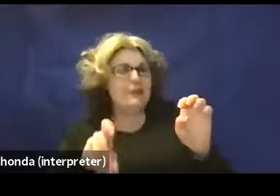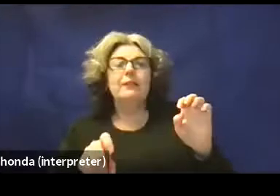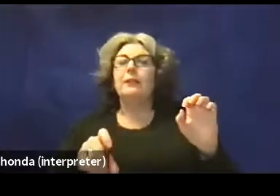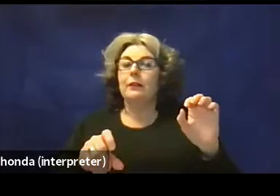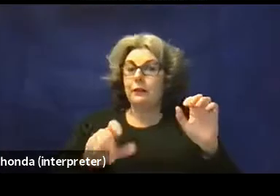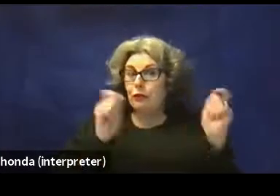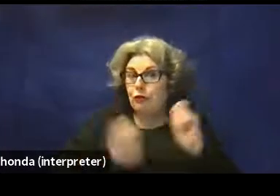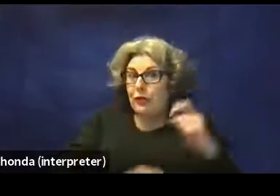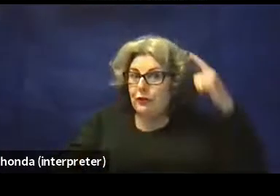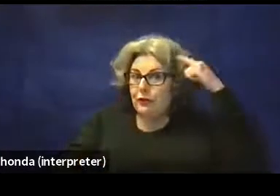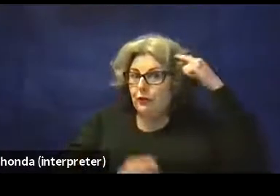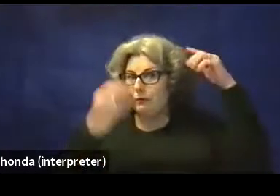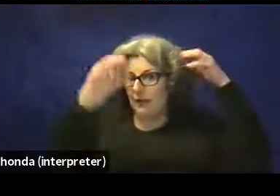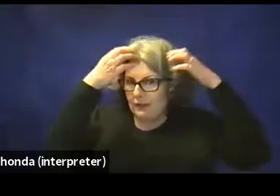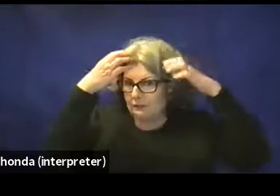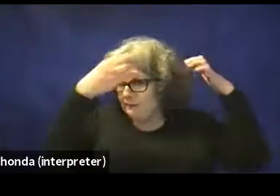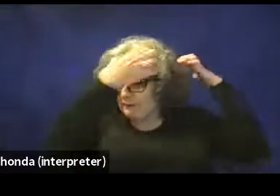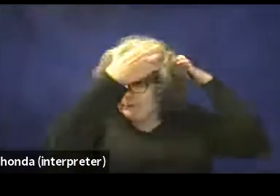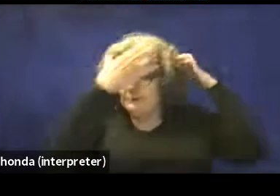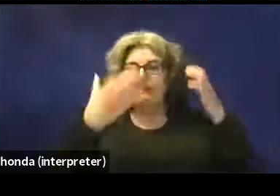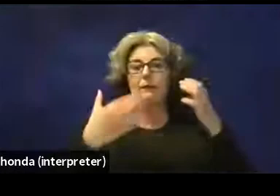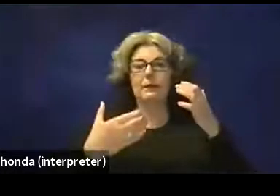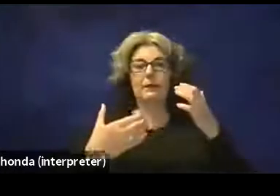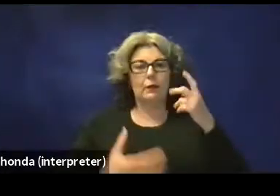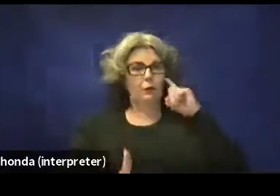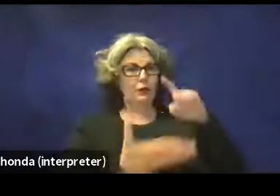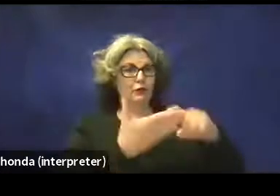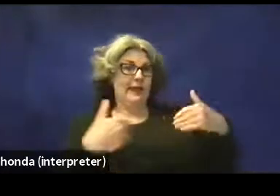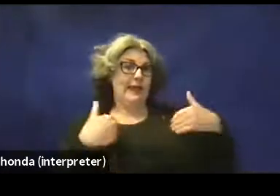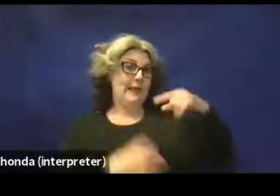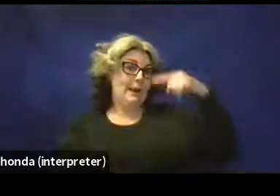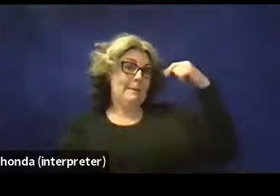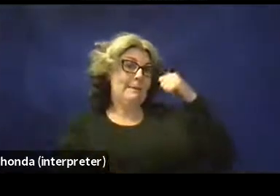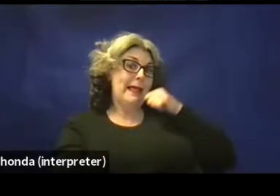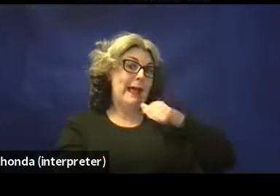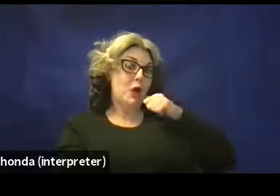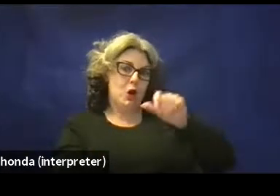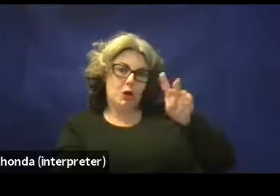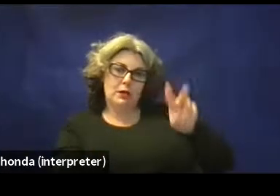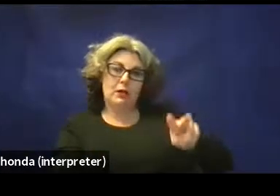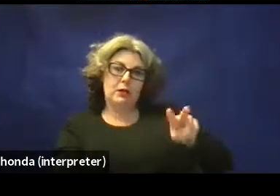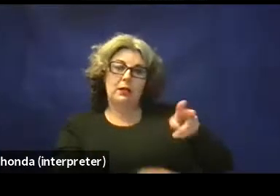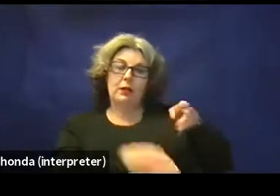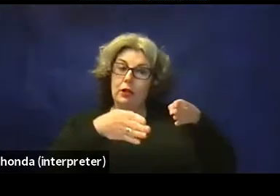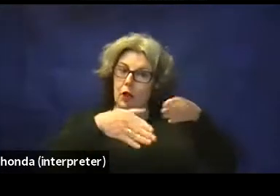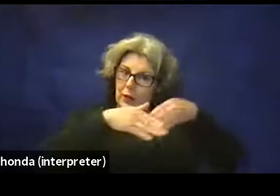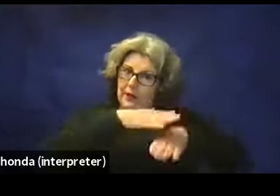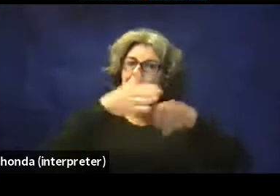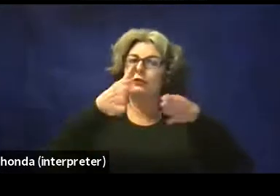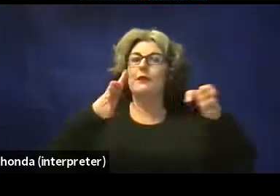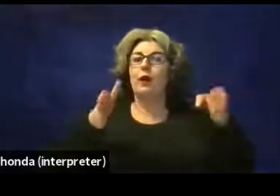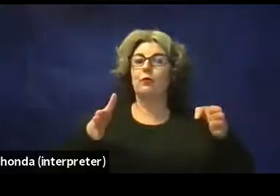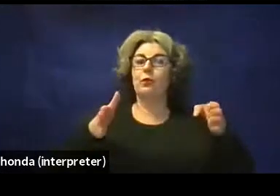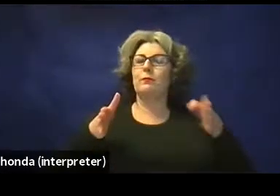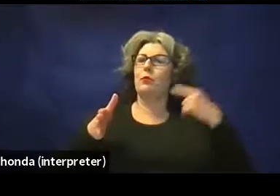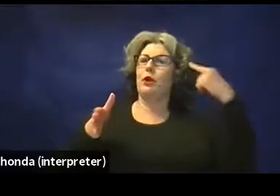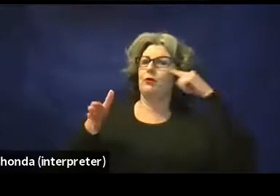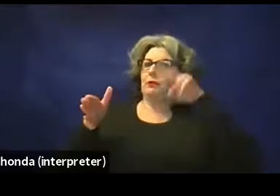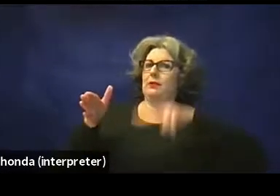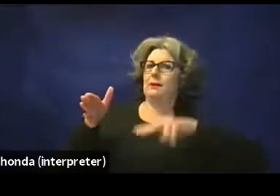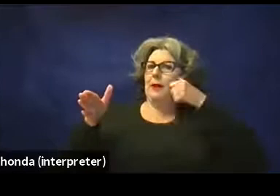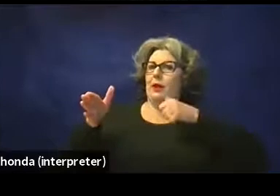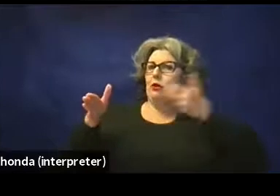your mindset about when you see a young Black girl walk into that room? What do you think about